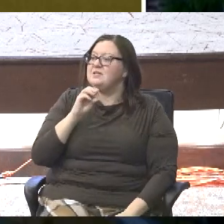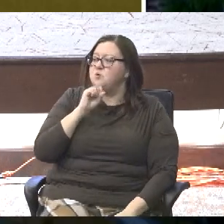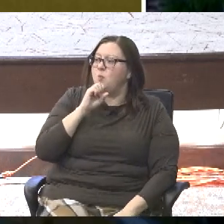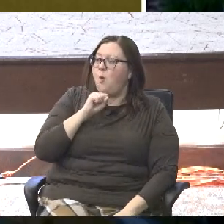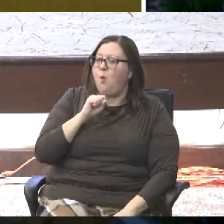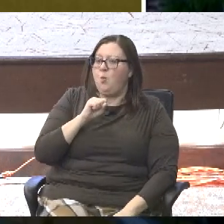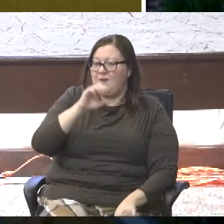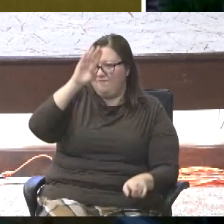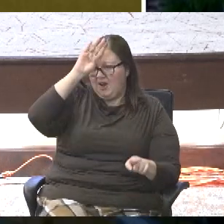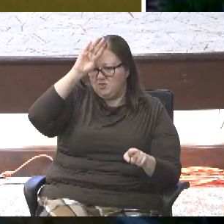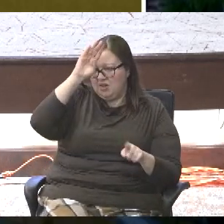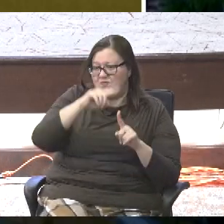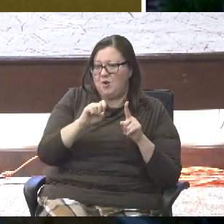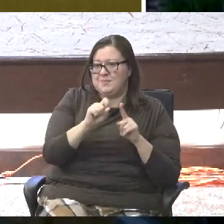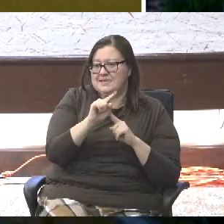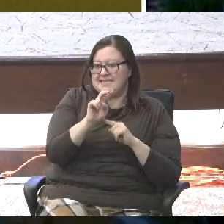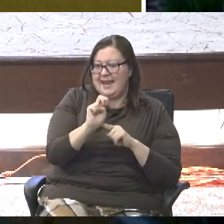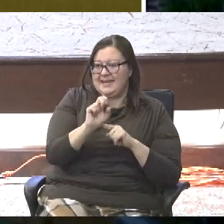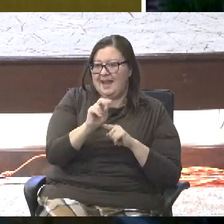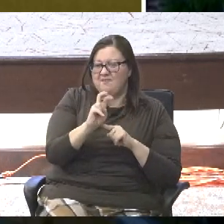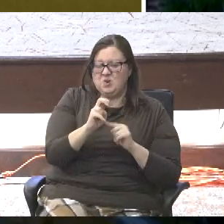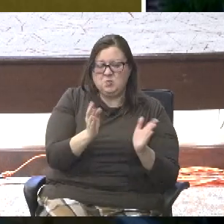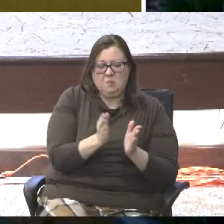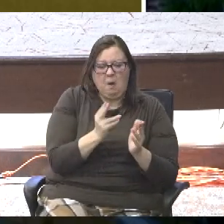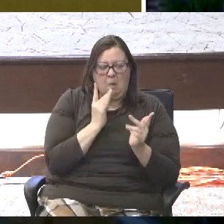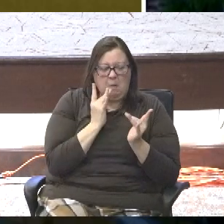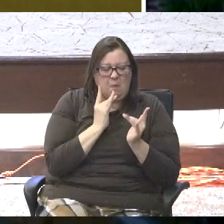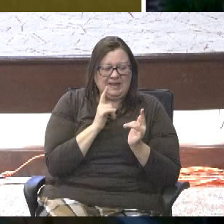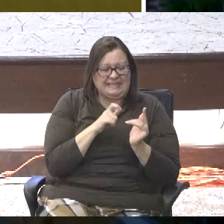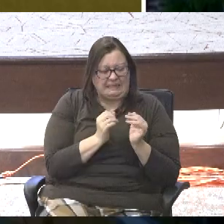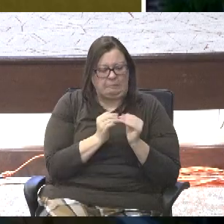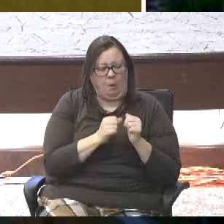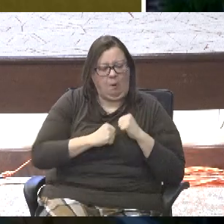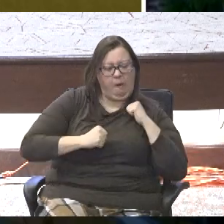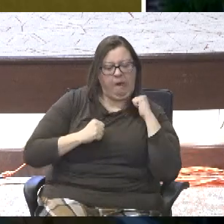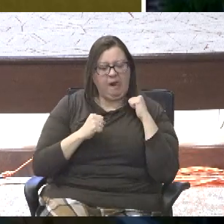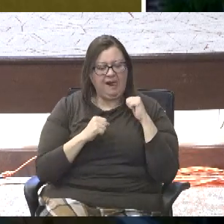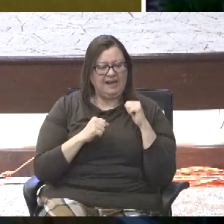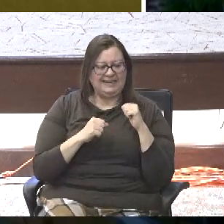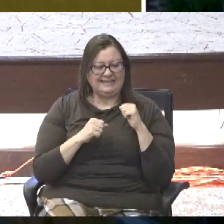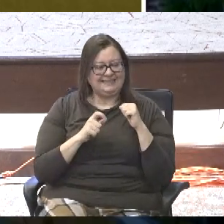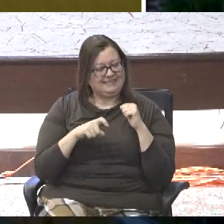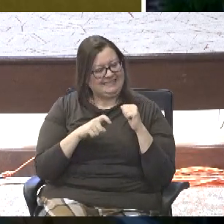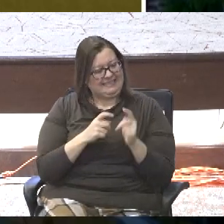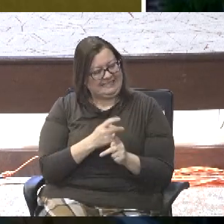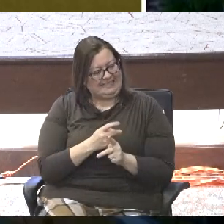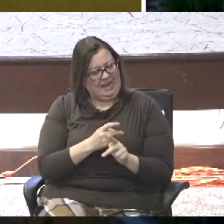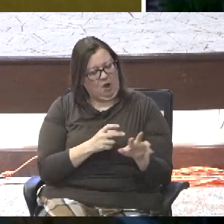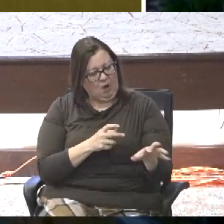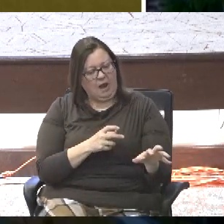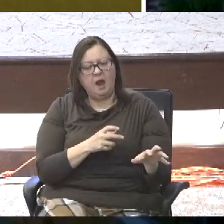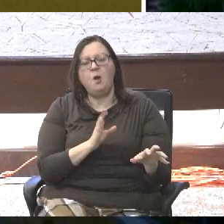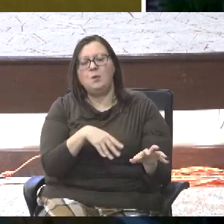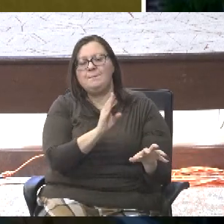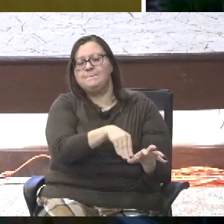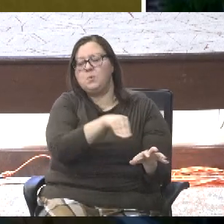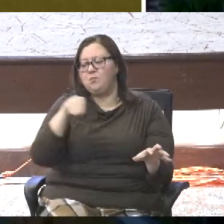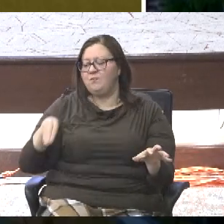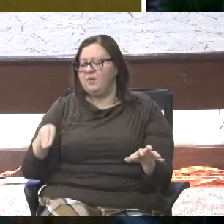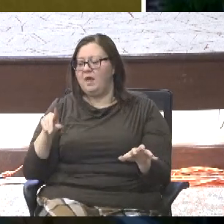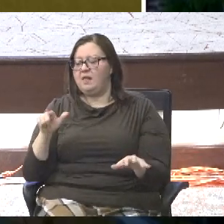station from Spate Avenue, undersized station, certainly was needing some TLC. We decided to move it to